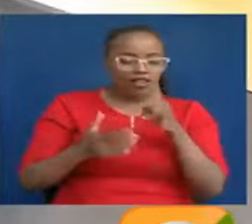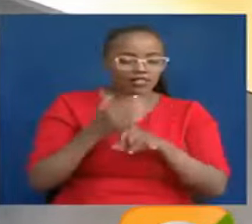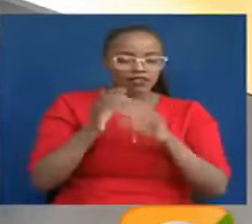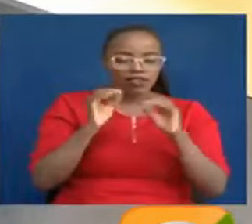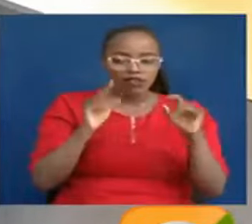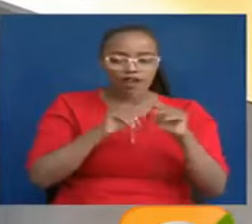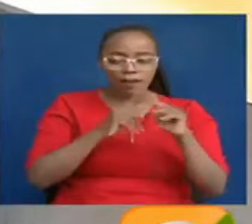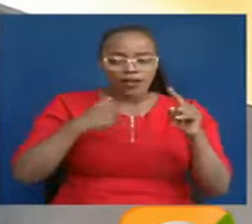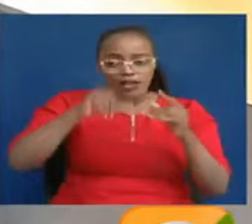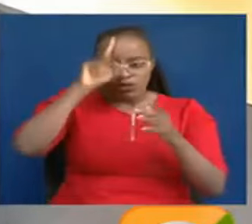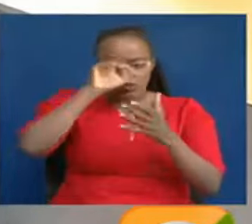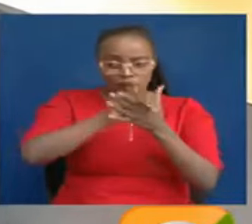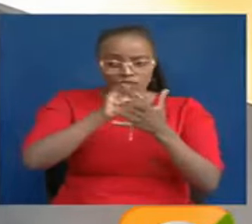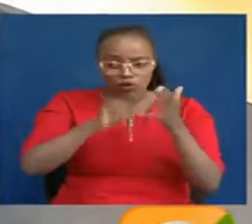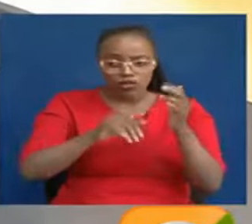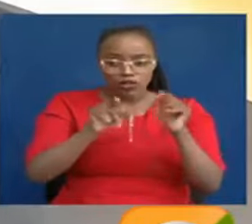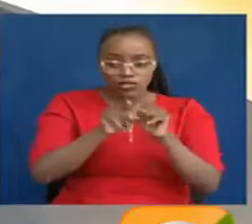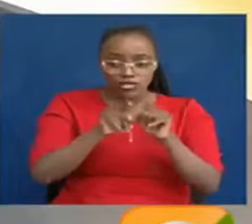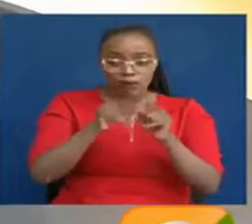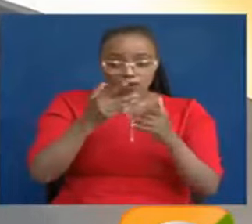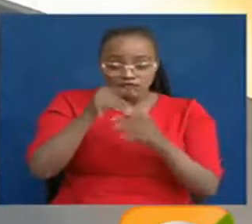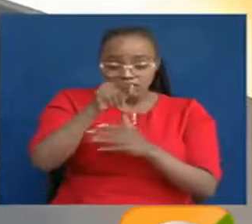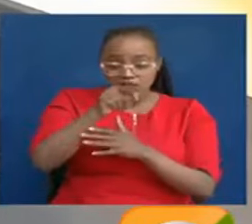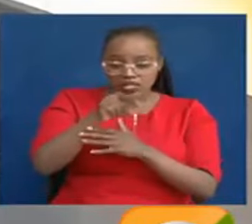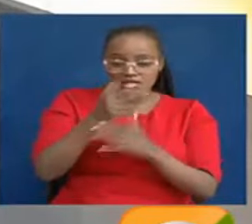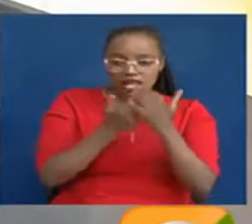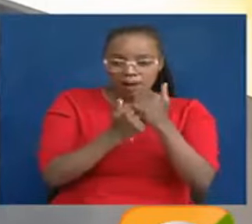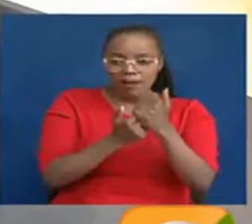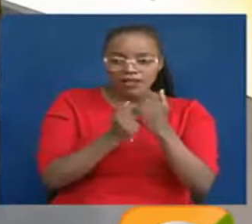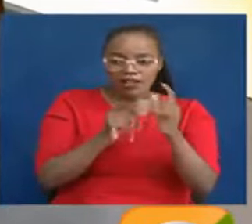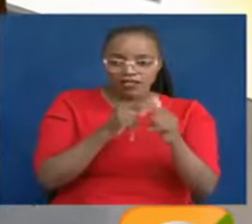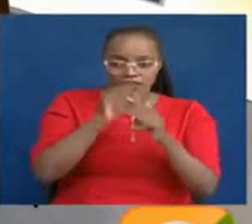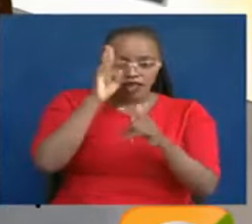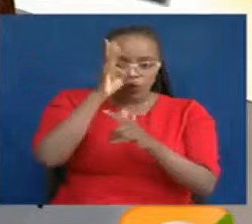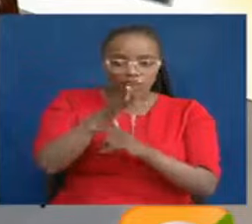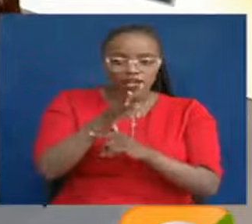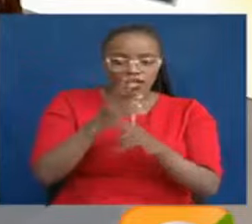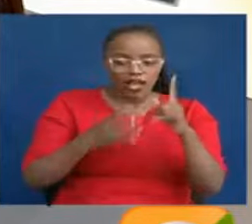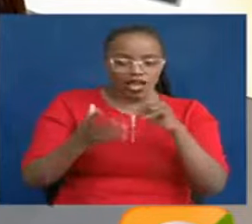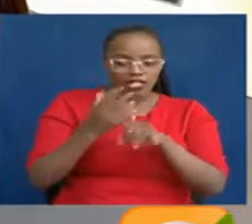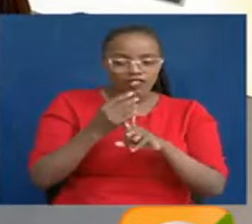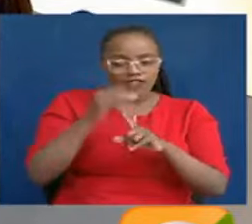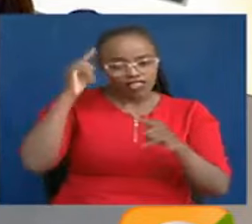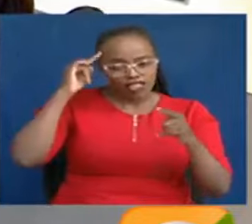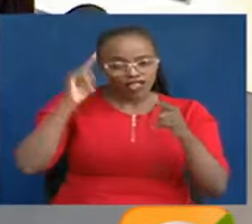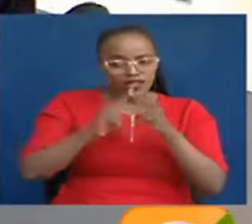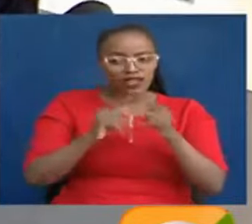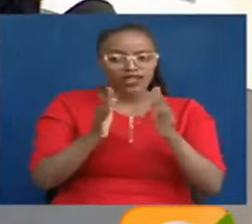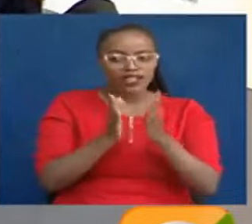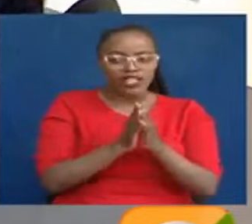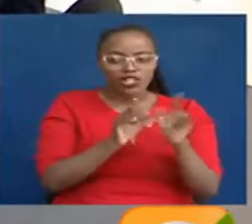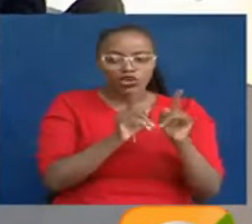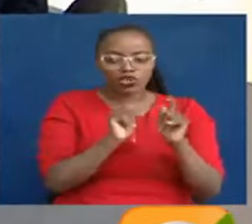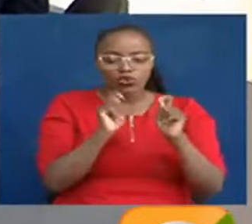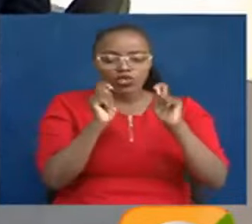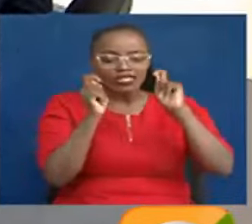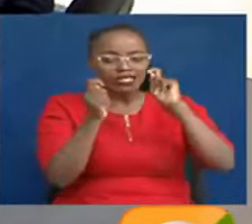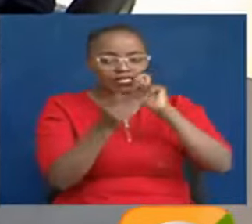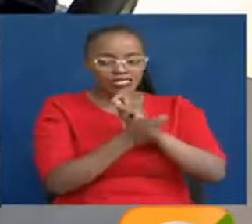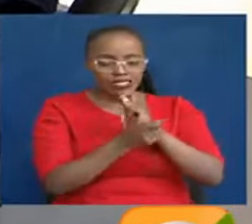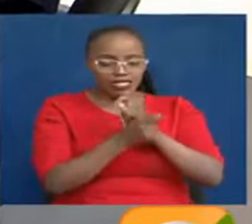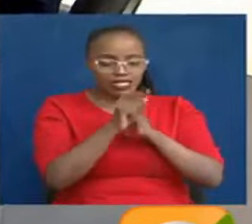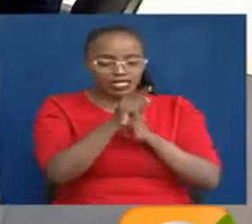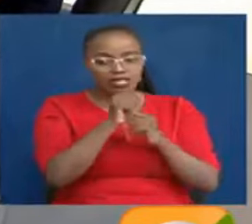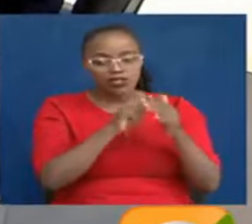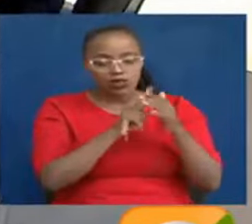we believe that with such partnerships, we will hit the target and even turn around the fortunes